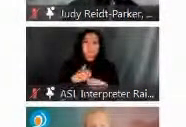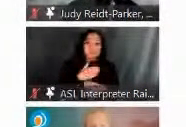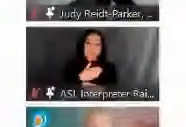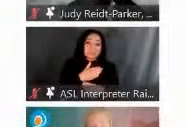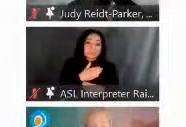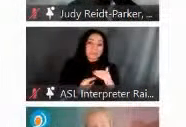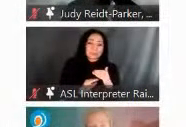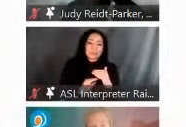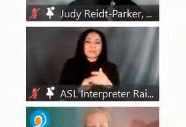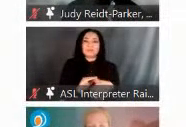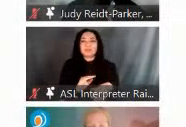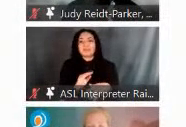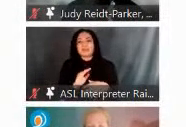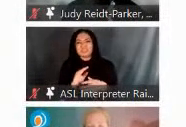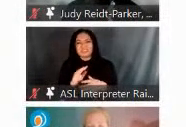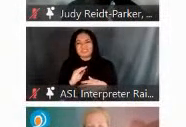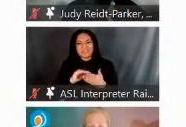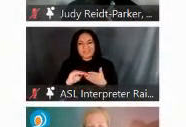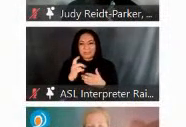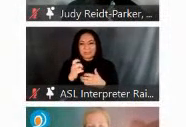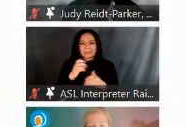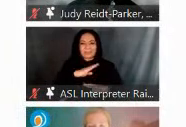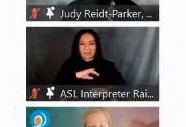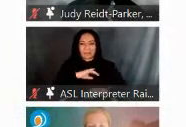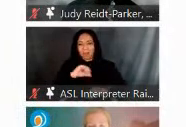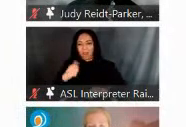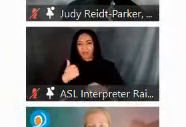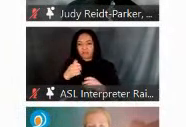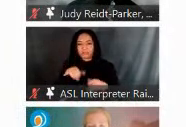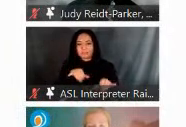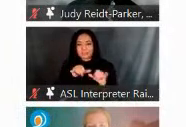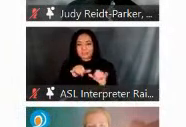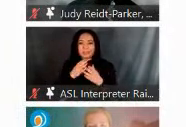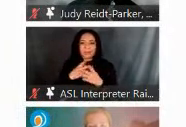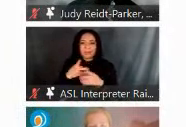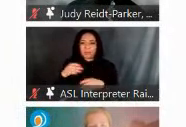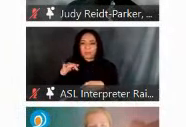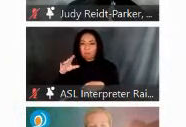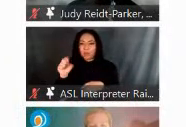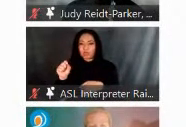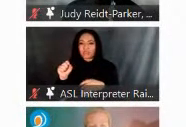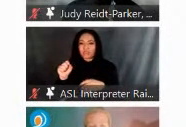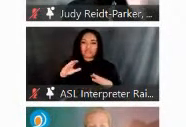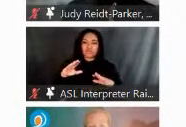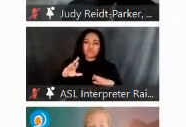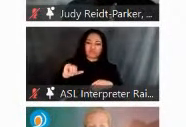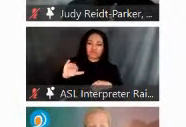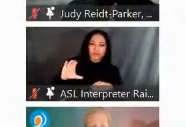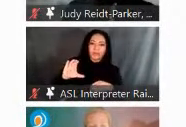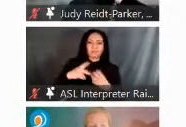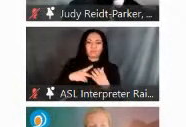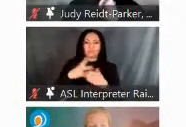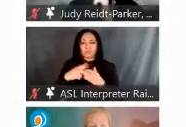meet other standards, and some parks and recreation programs and so on are also exempt.